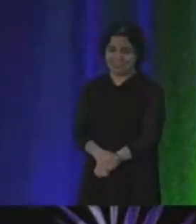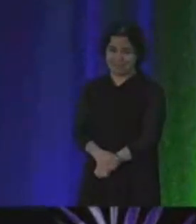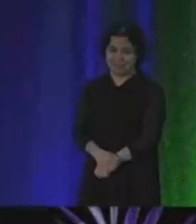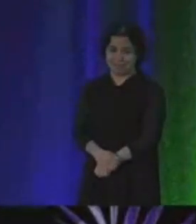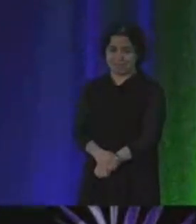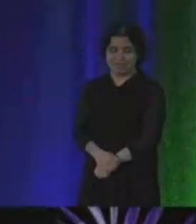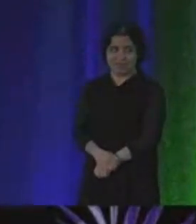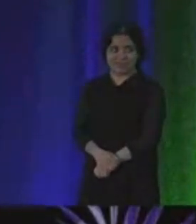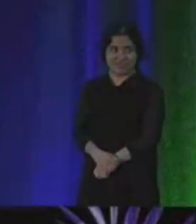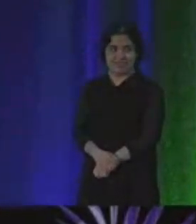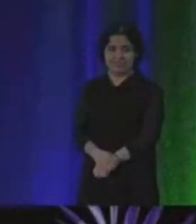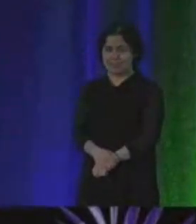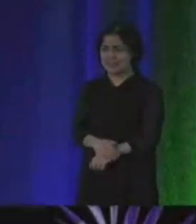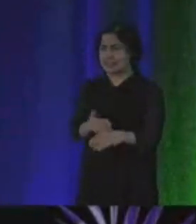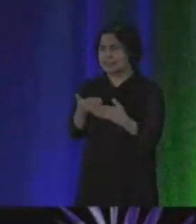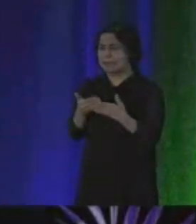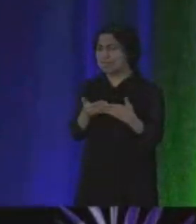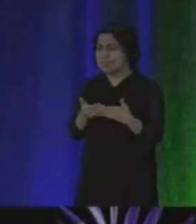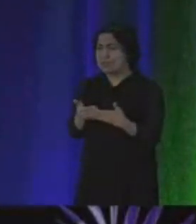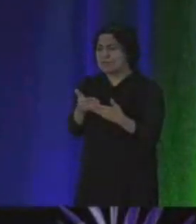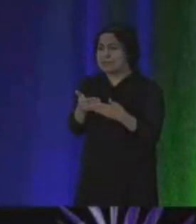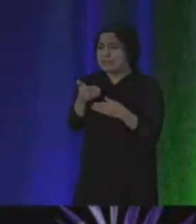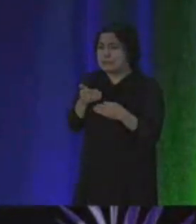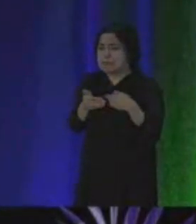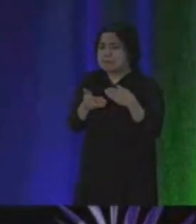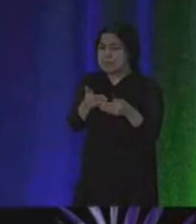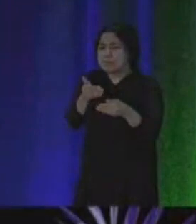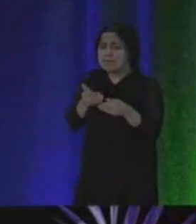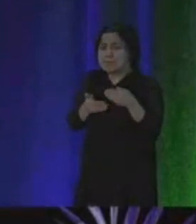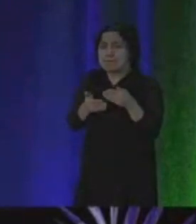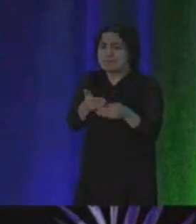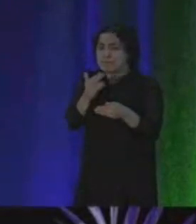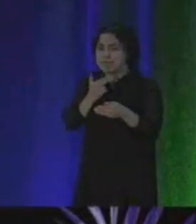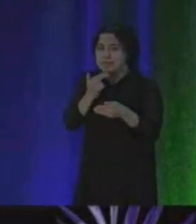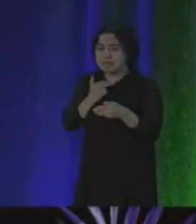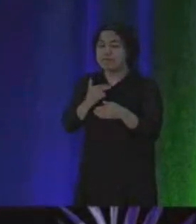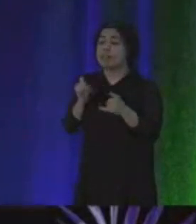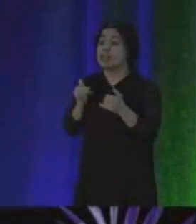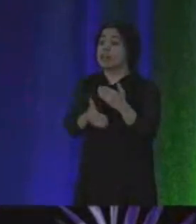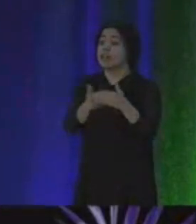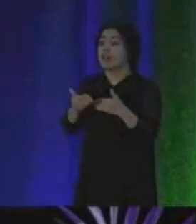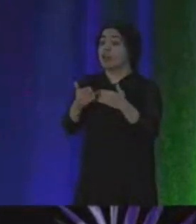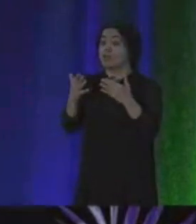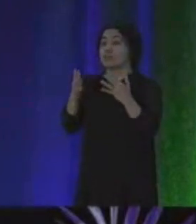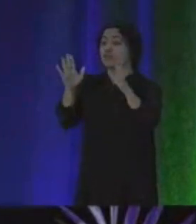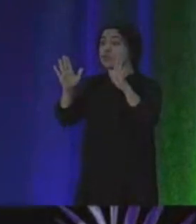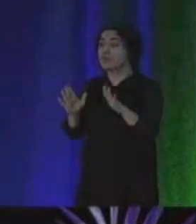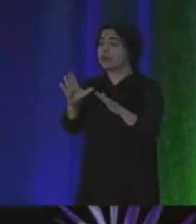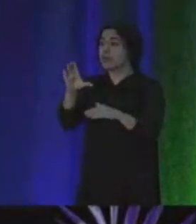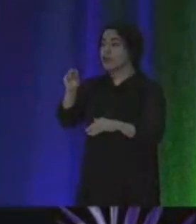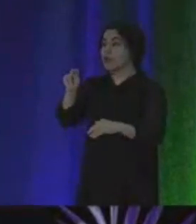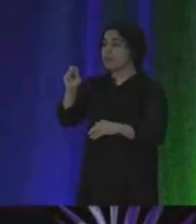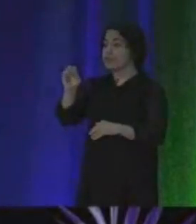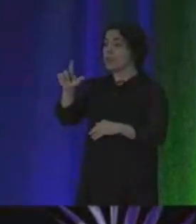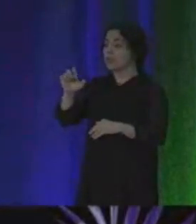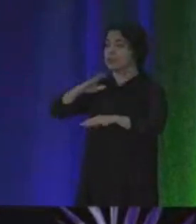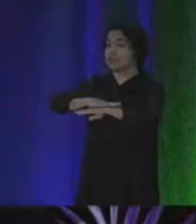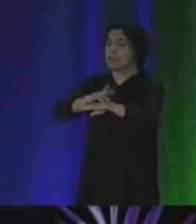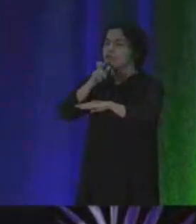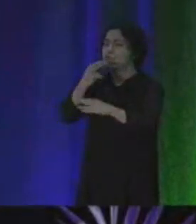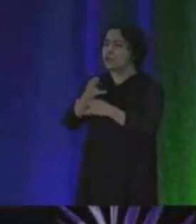So baby steps, just bear with me here. Another one that's great is console table. Anybody use that?